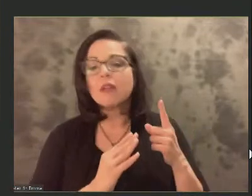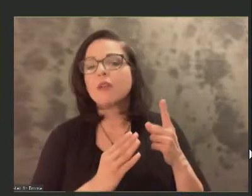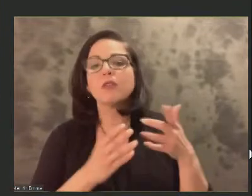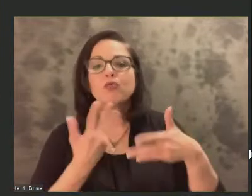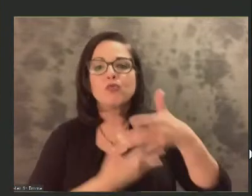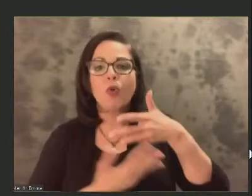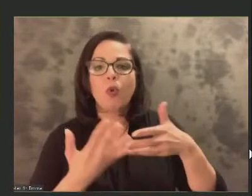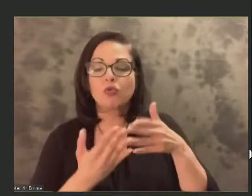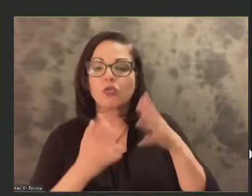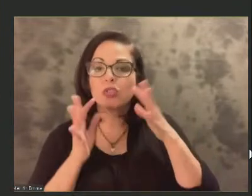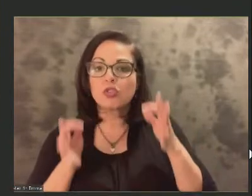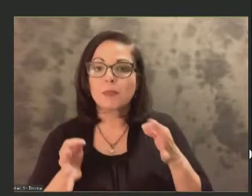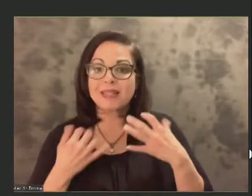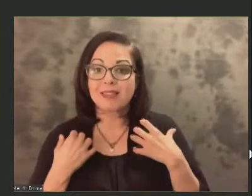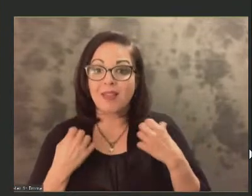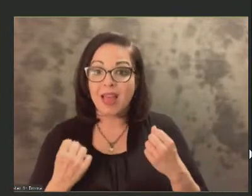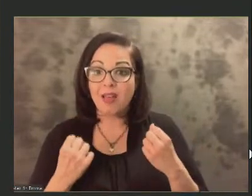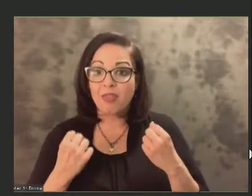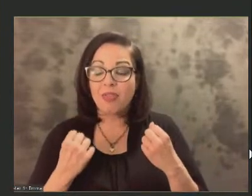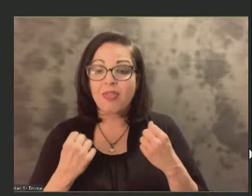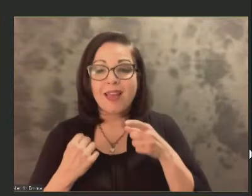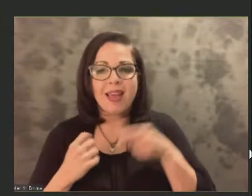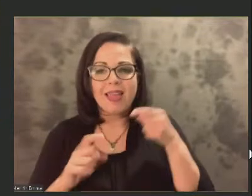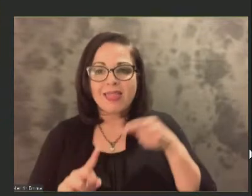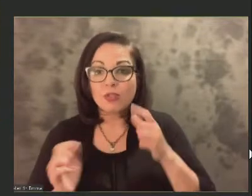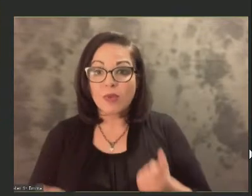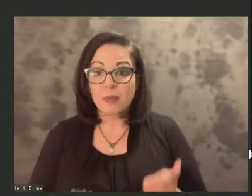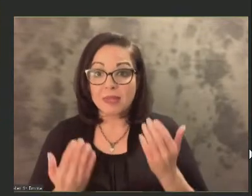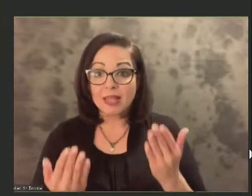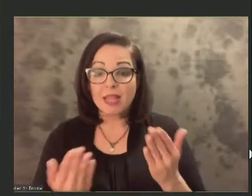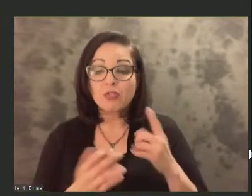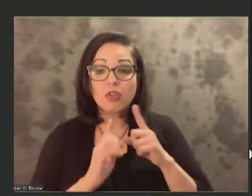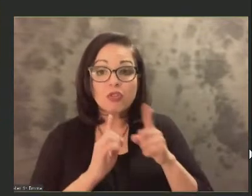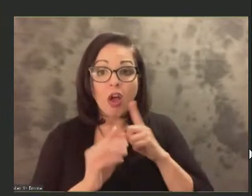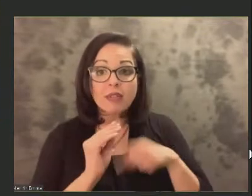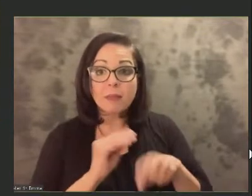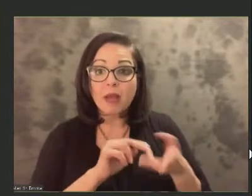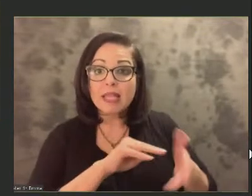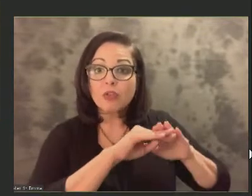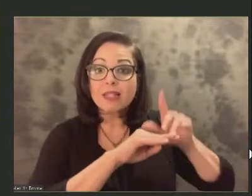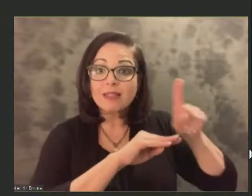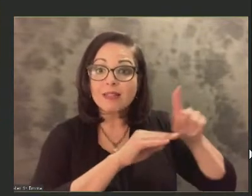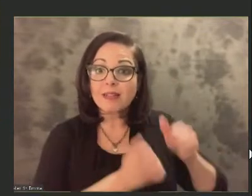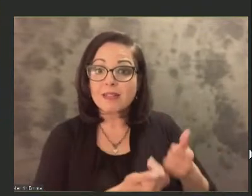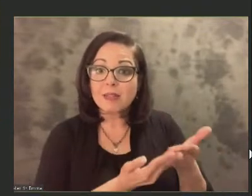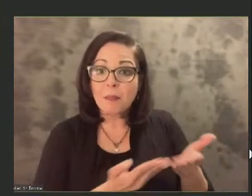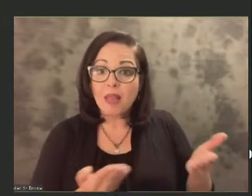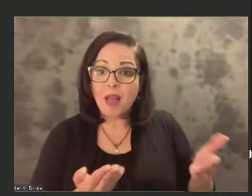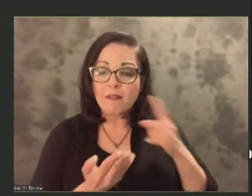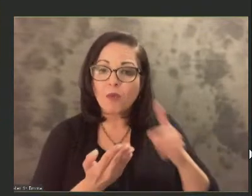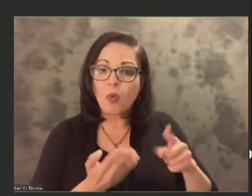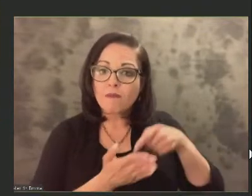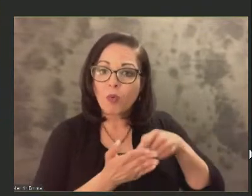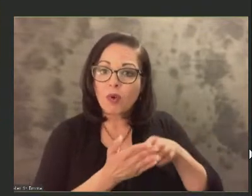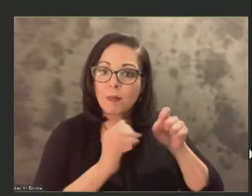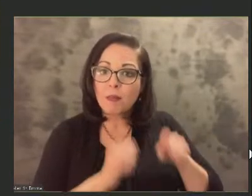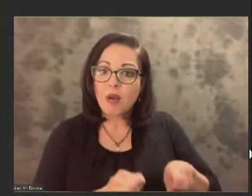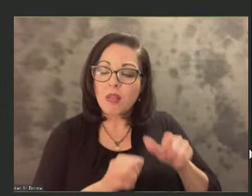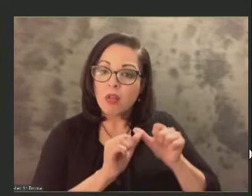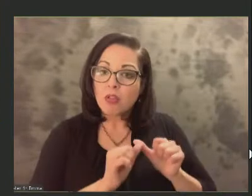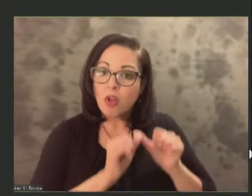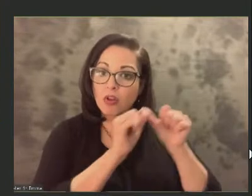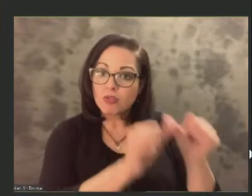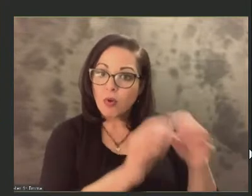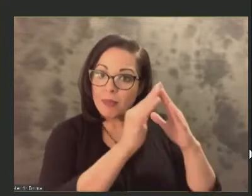health. And this recommendation talks about increasing the supply of affordable housing long-term, as well